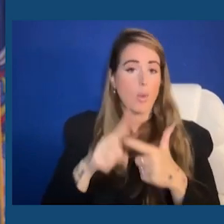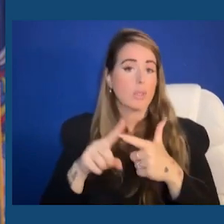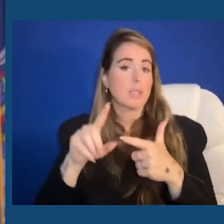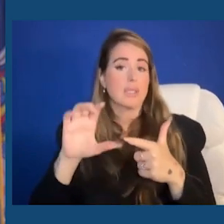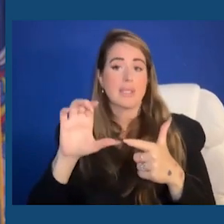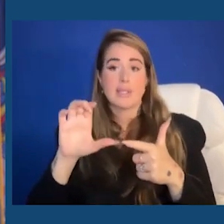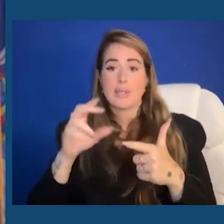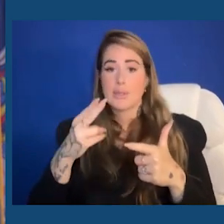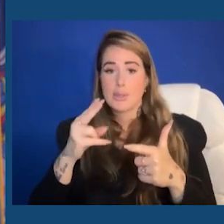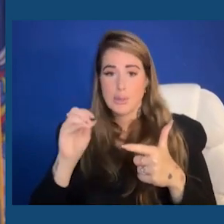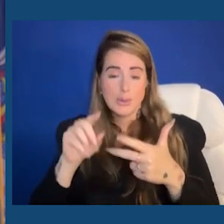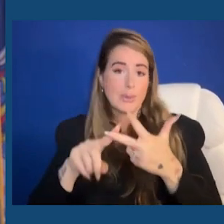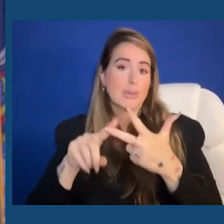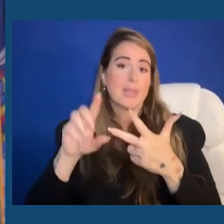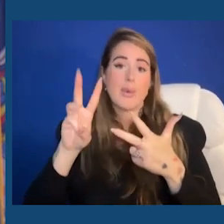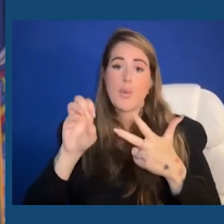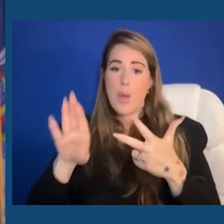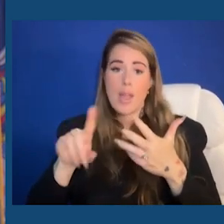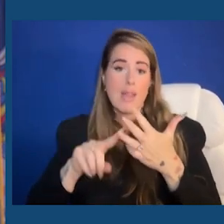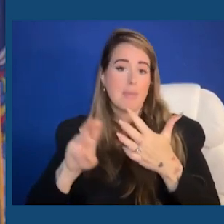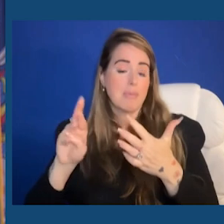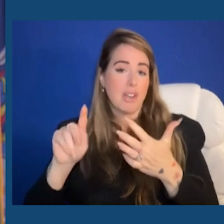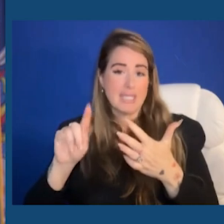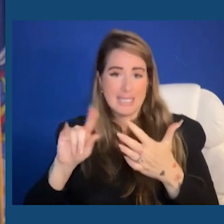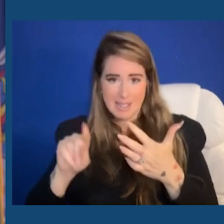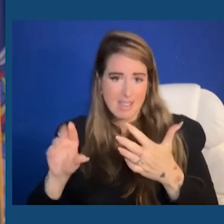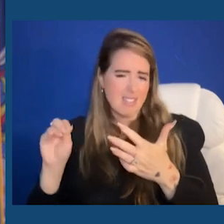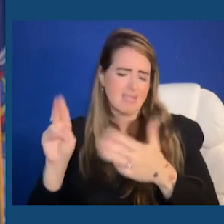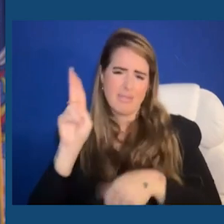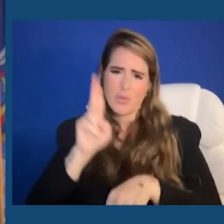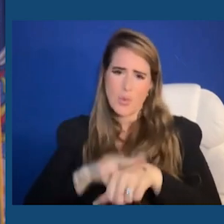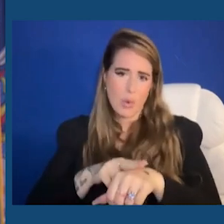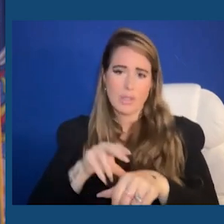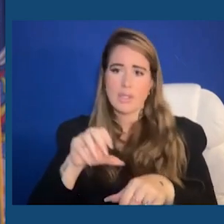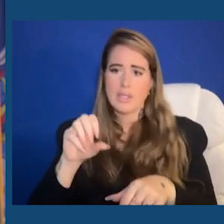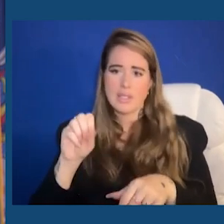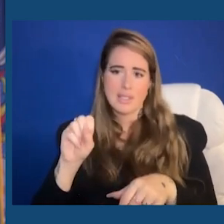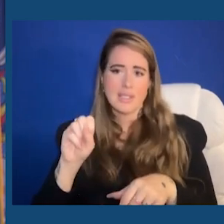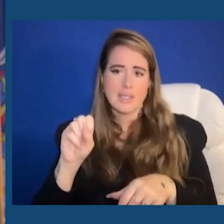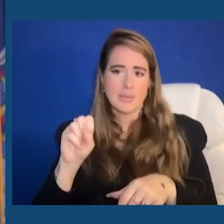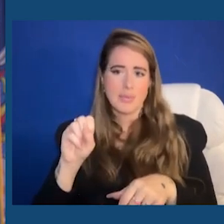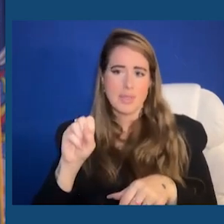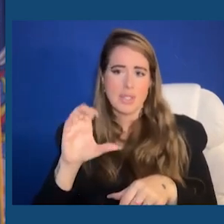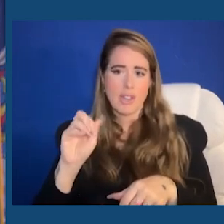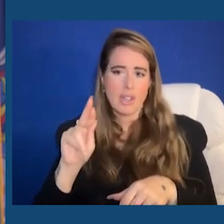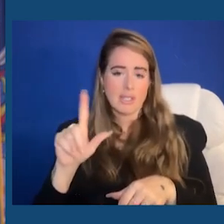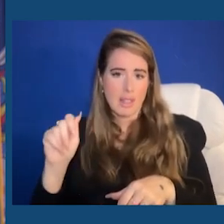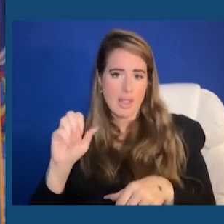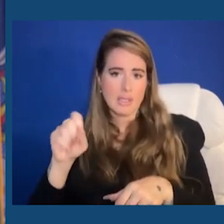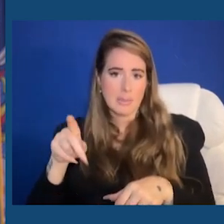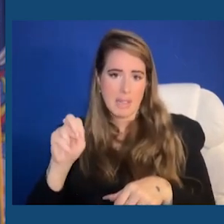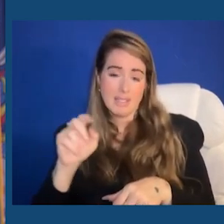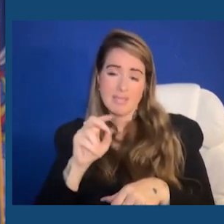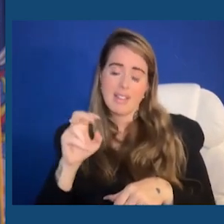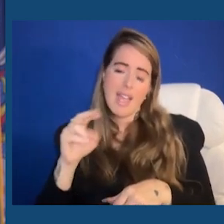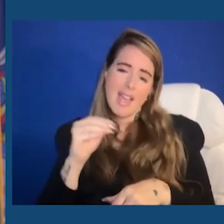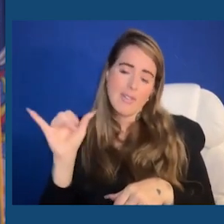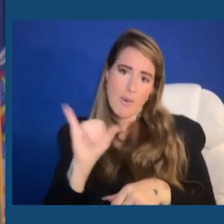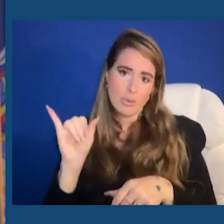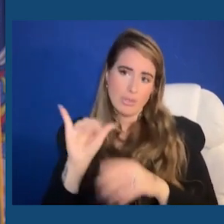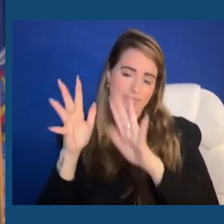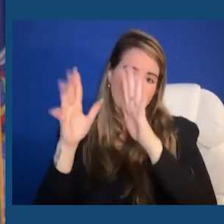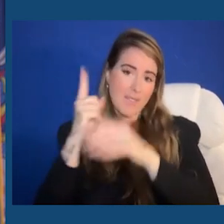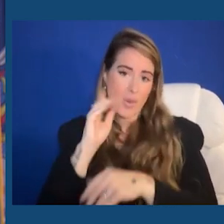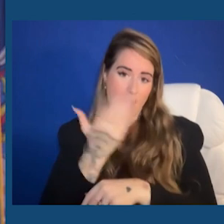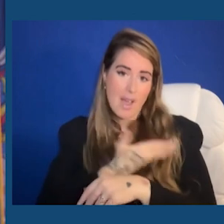Chu, Webb, Martinez, and of course, Senator Scarcella Spanton. And a shout out to labor and our